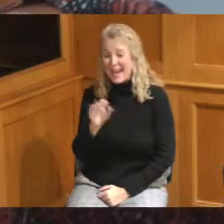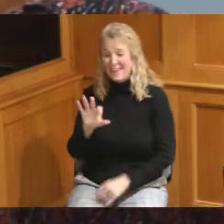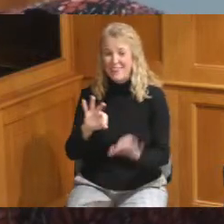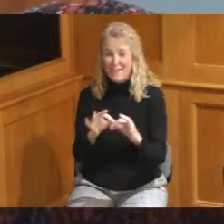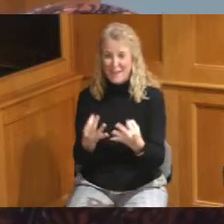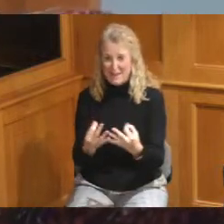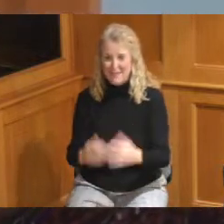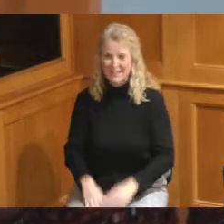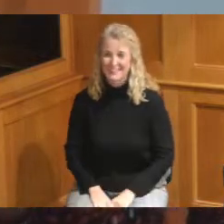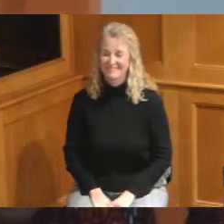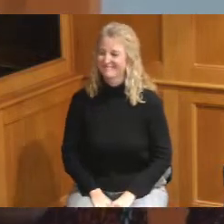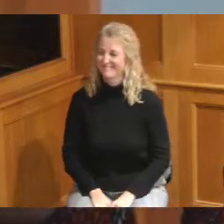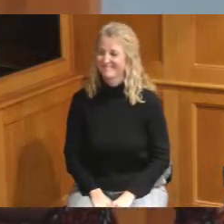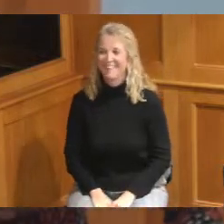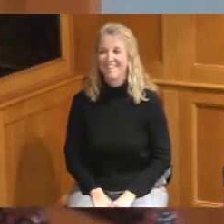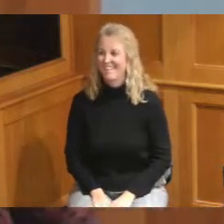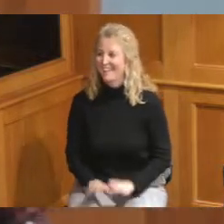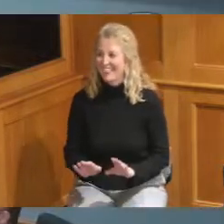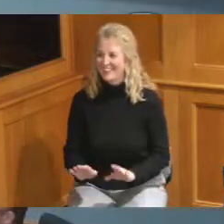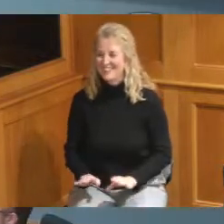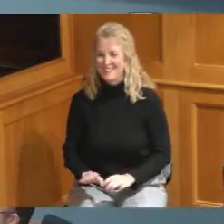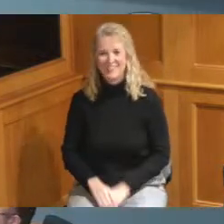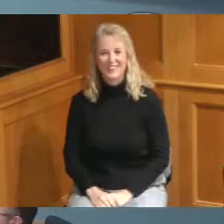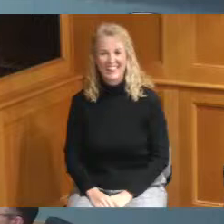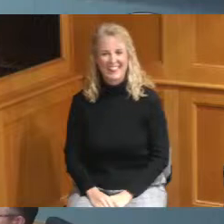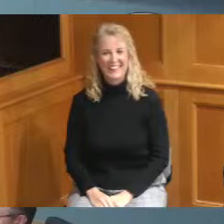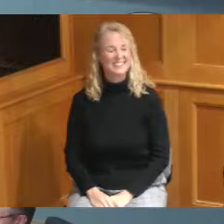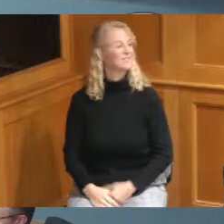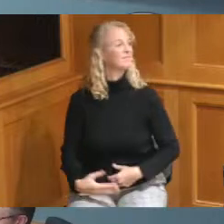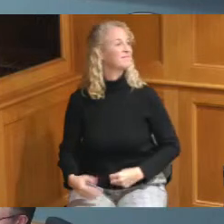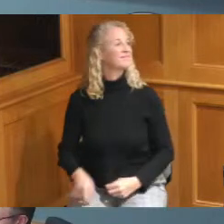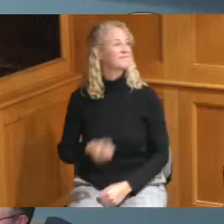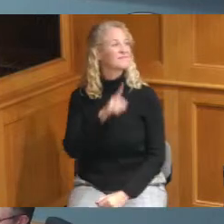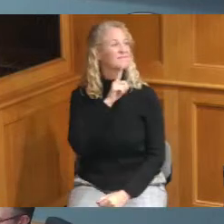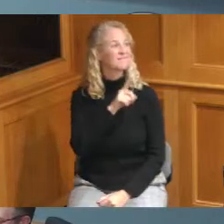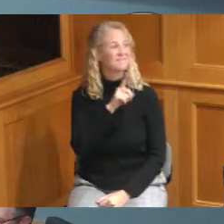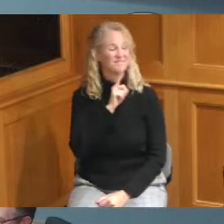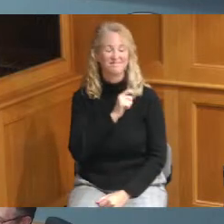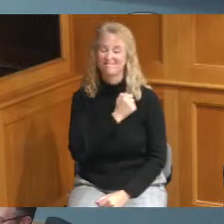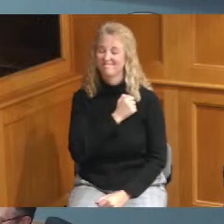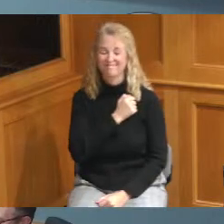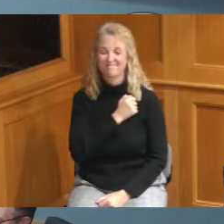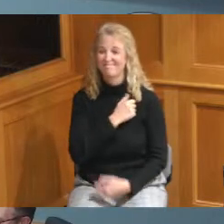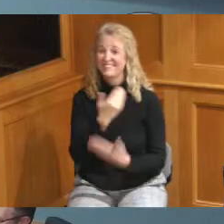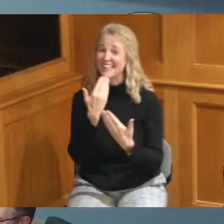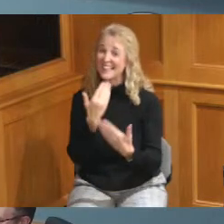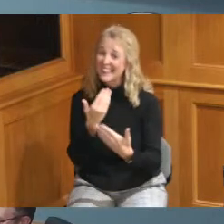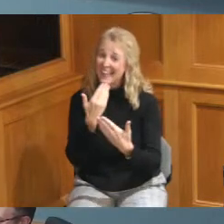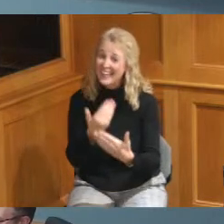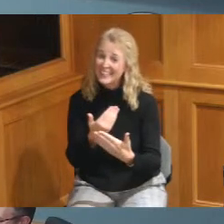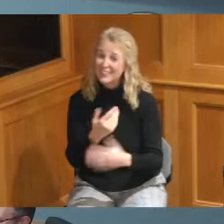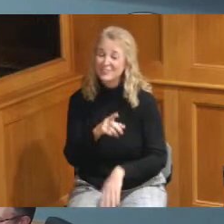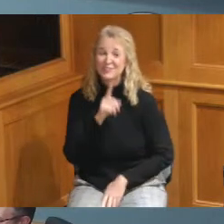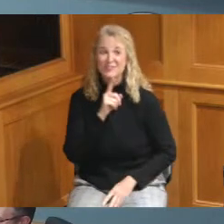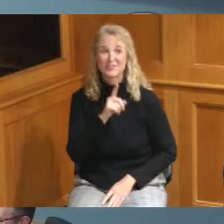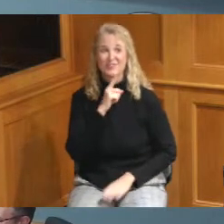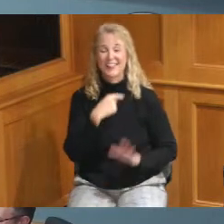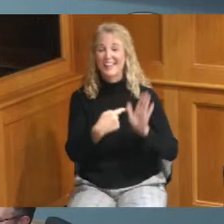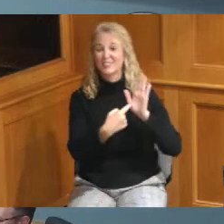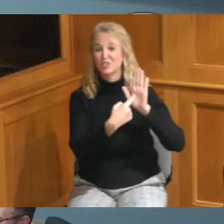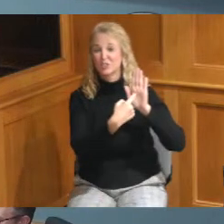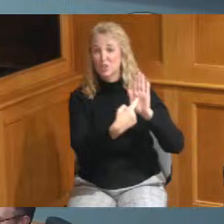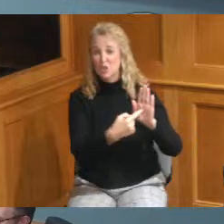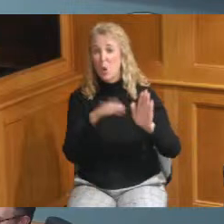Fantastic. Well, I just want to thank you, and it shows the